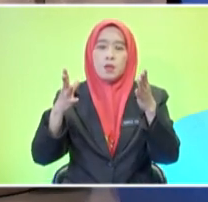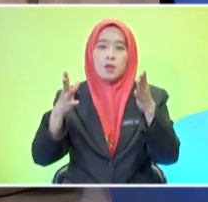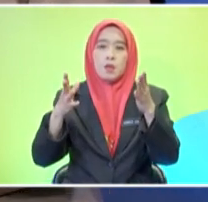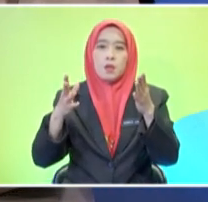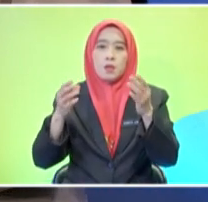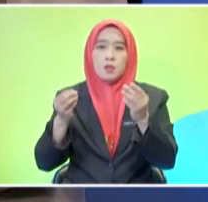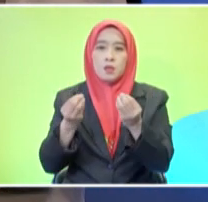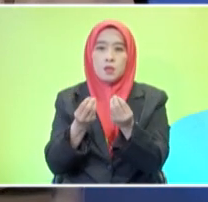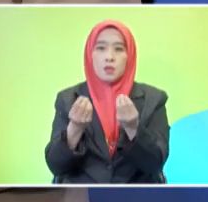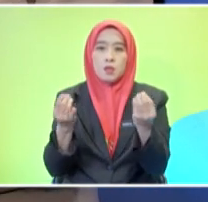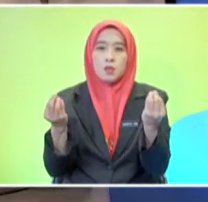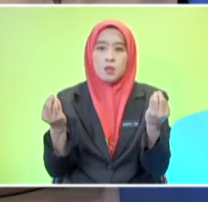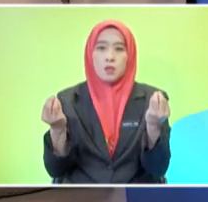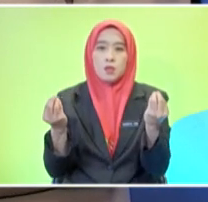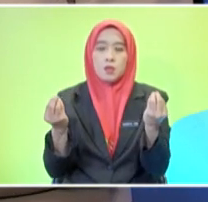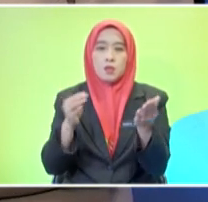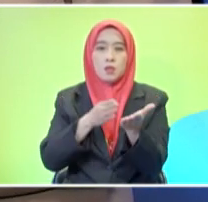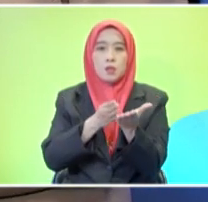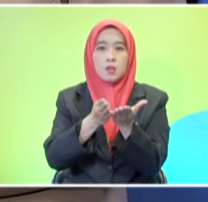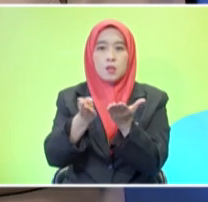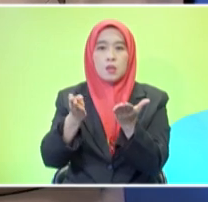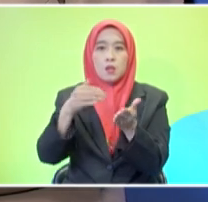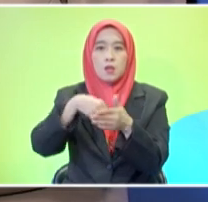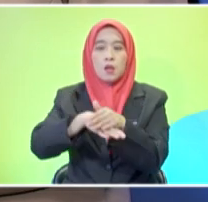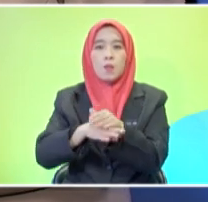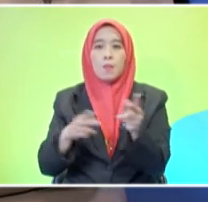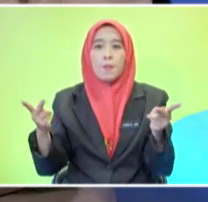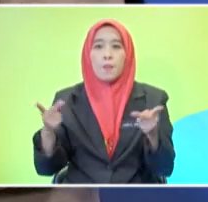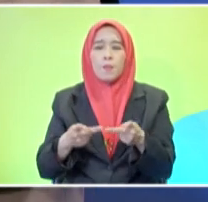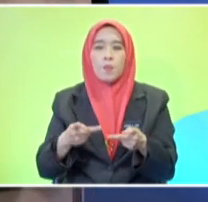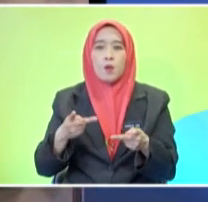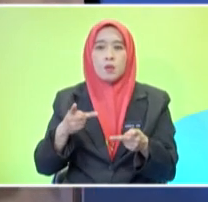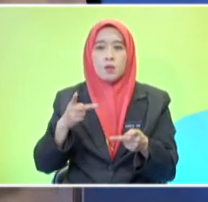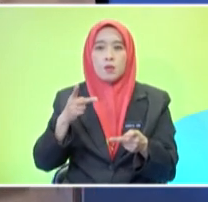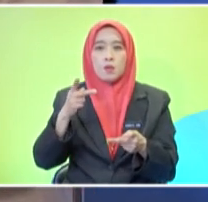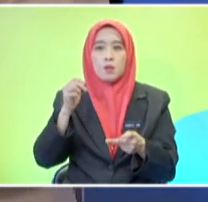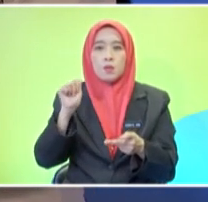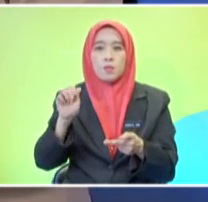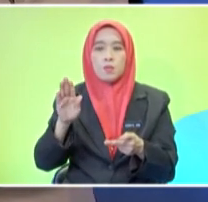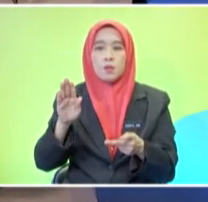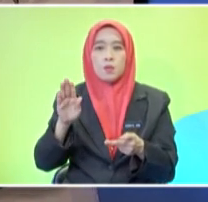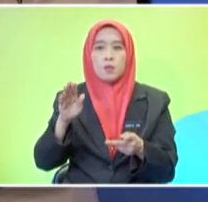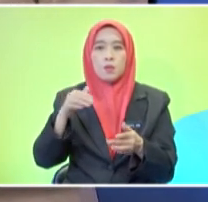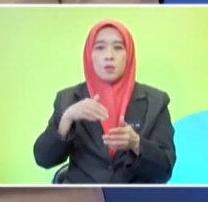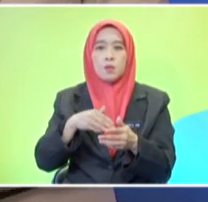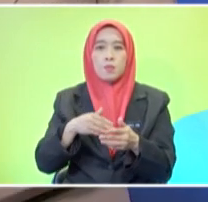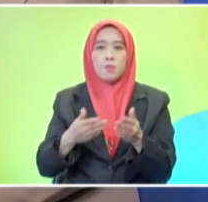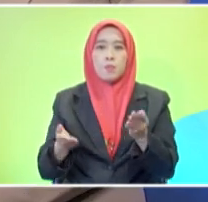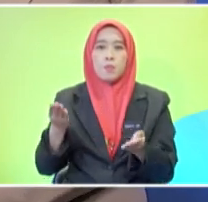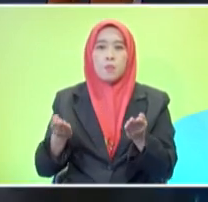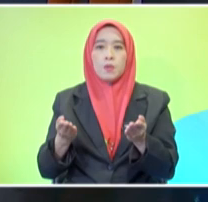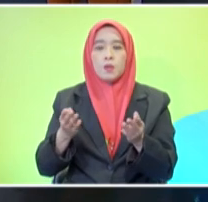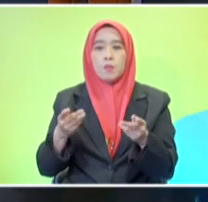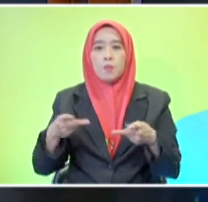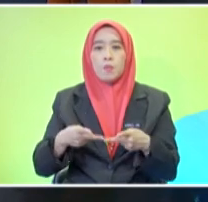in pot B compared to pot A. Or is it the other way around? It is the other way around. The other way around.